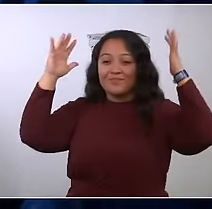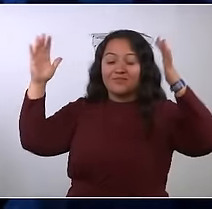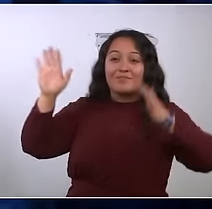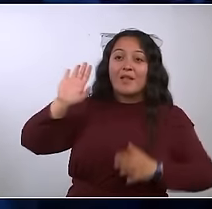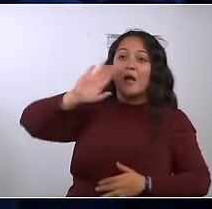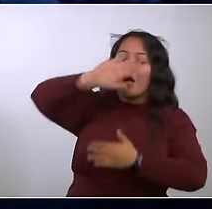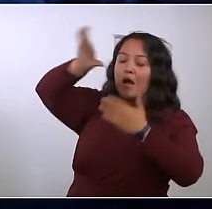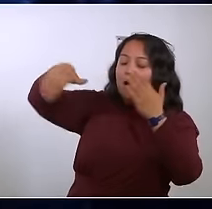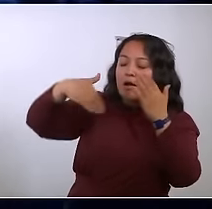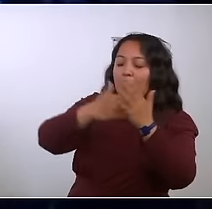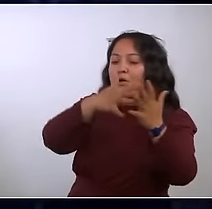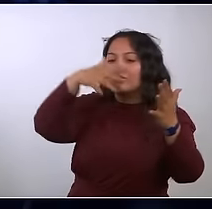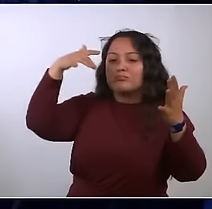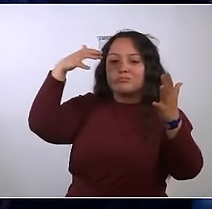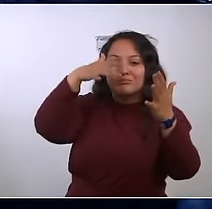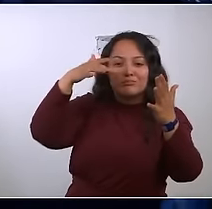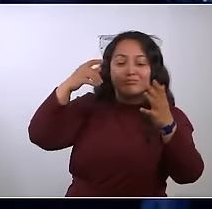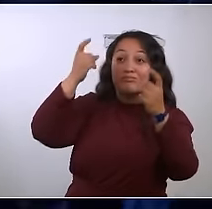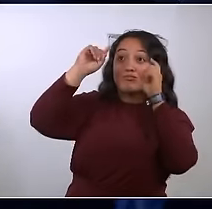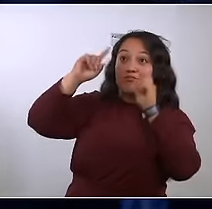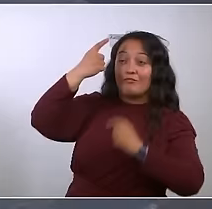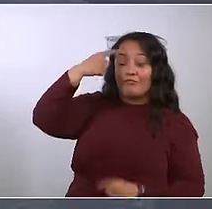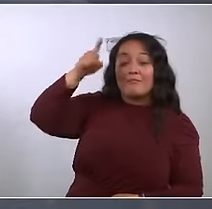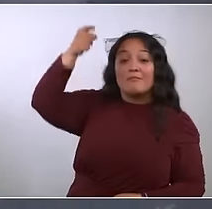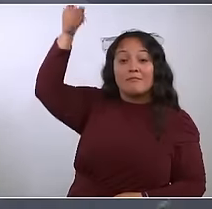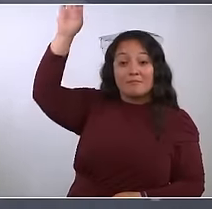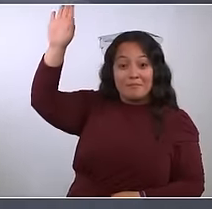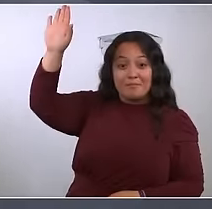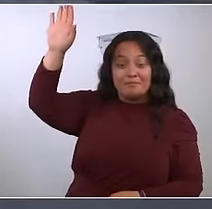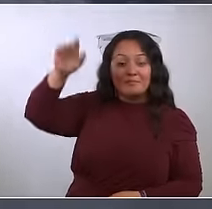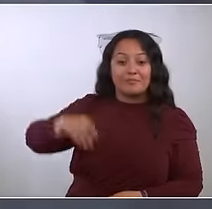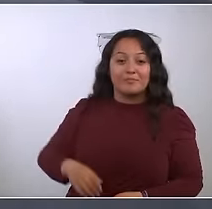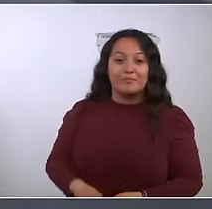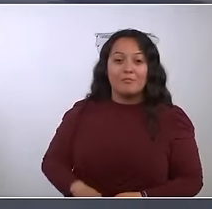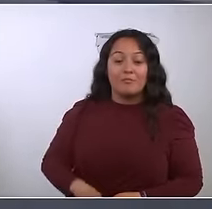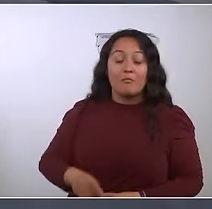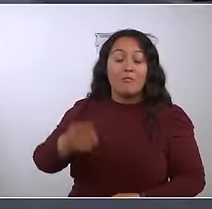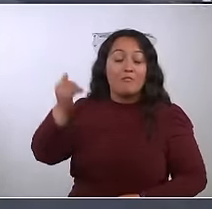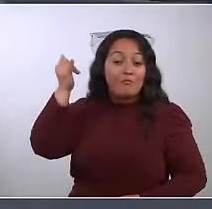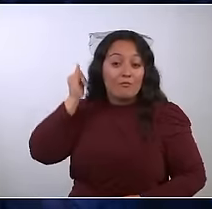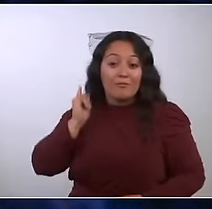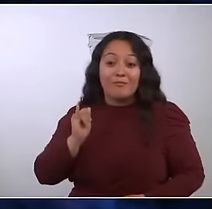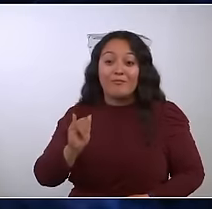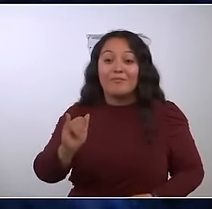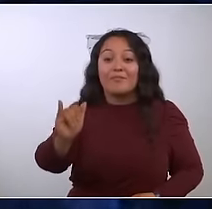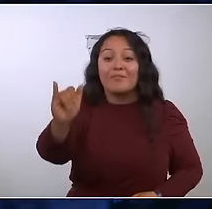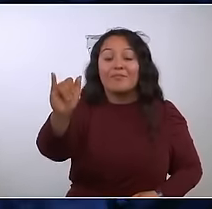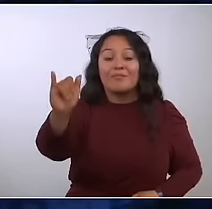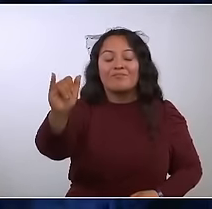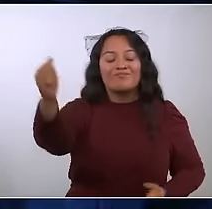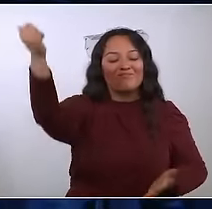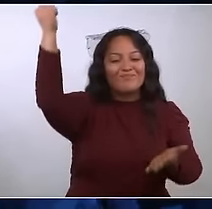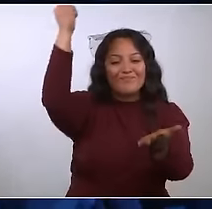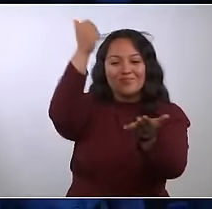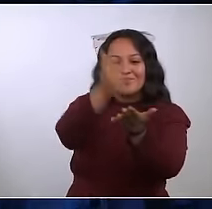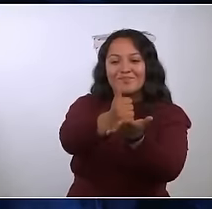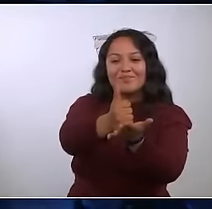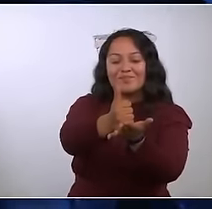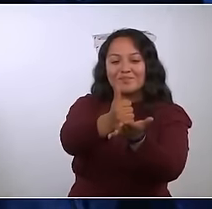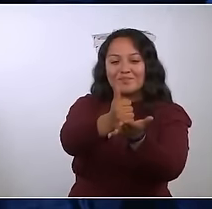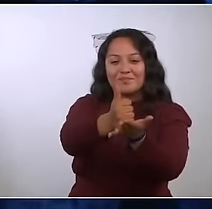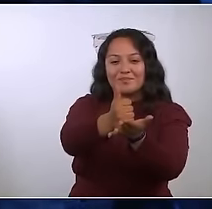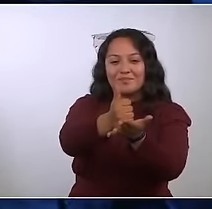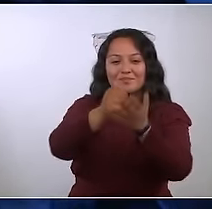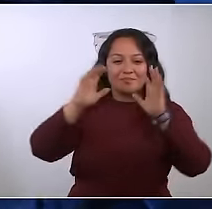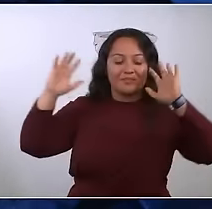él sea la gloria. To him be glory. Por los siglos. Forever. Amén. Amen.